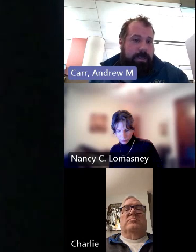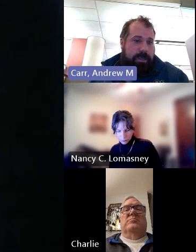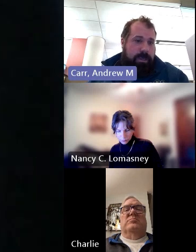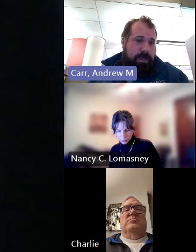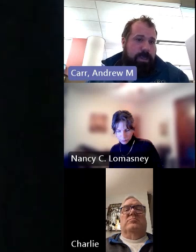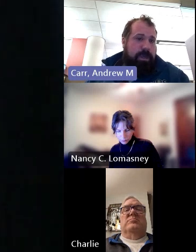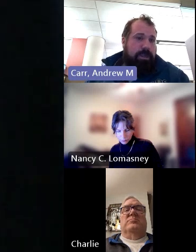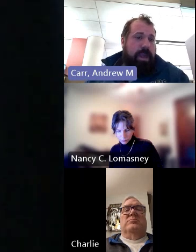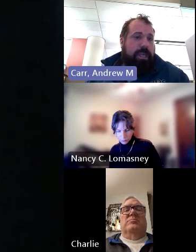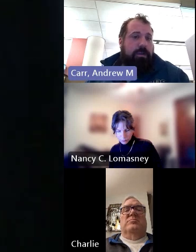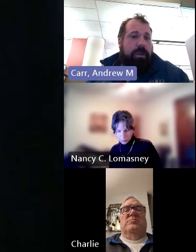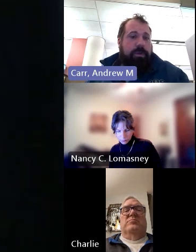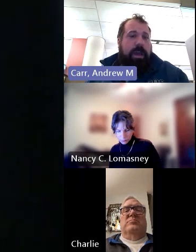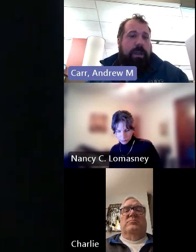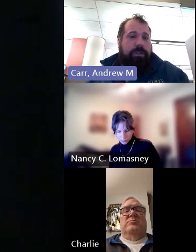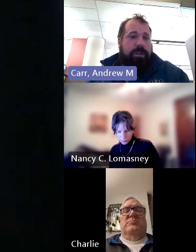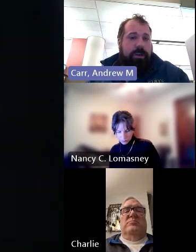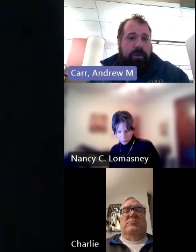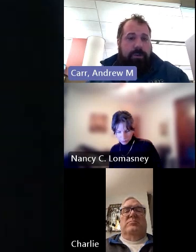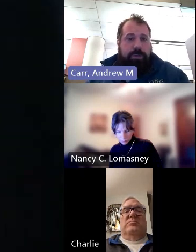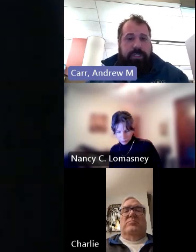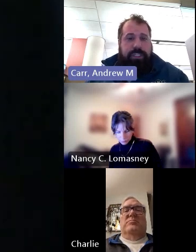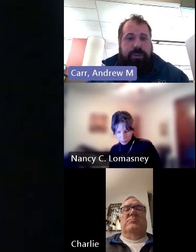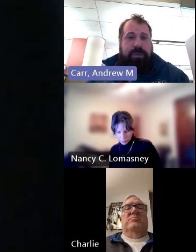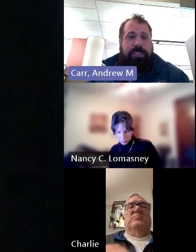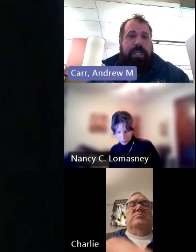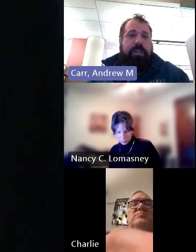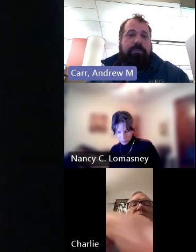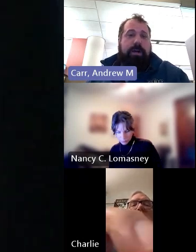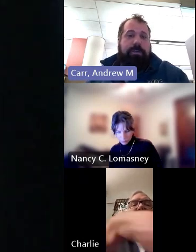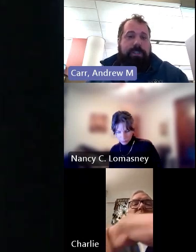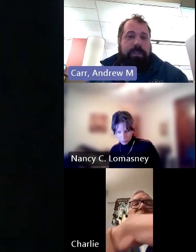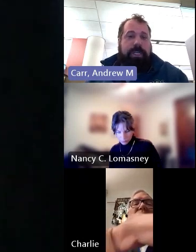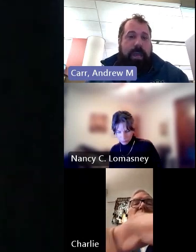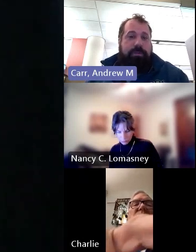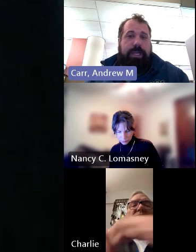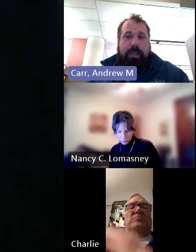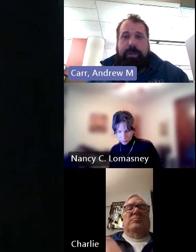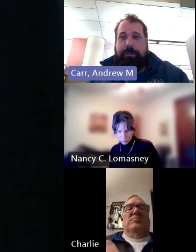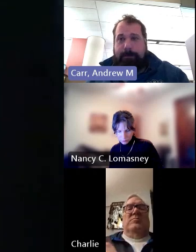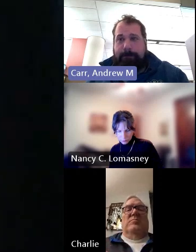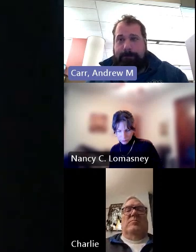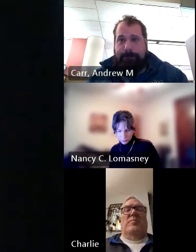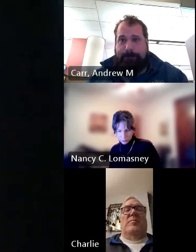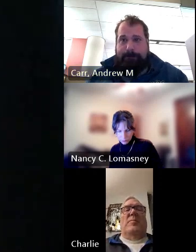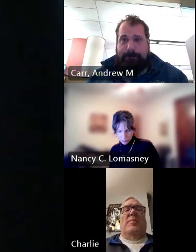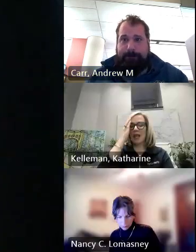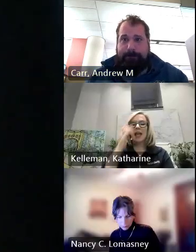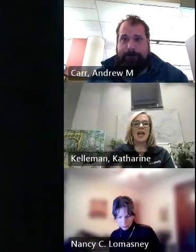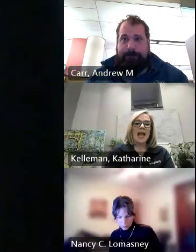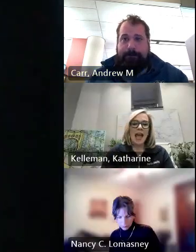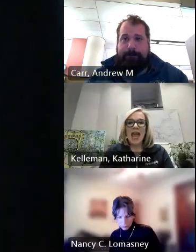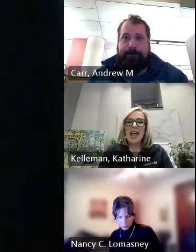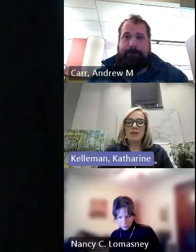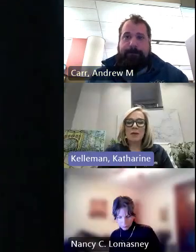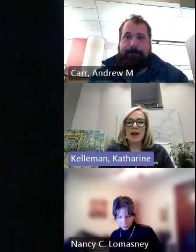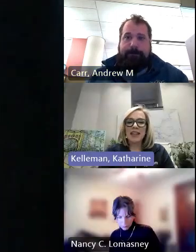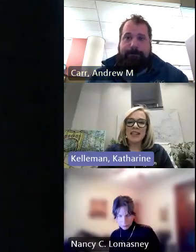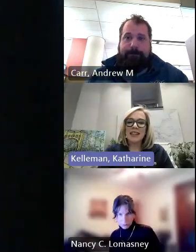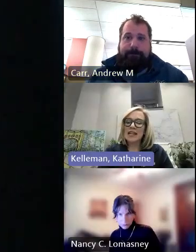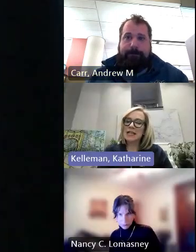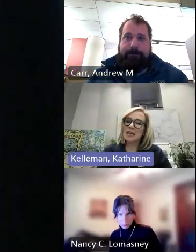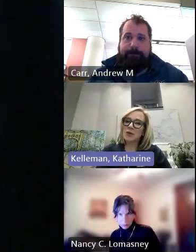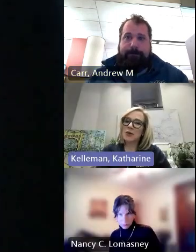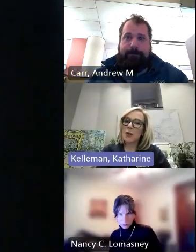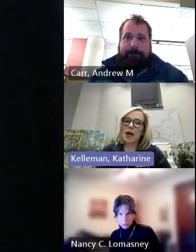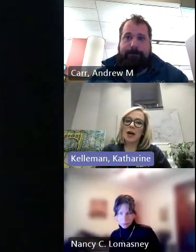rideprt.org/railprojects. Thank you, and with that, I'll turn it over to our Chief Executive Officer, Catherine Kellerman. Hey,